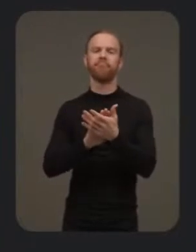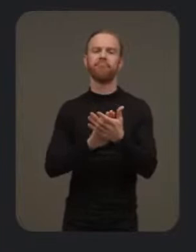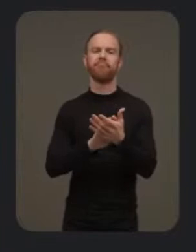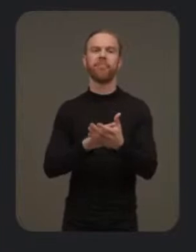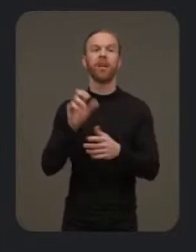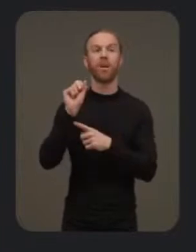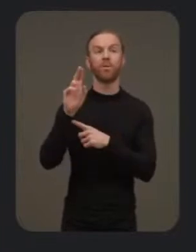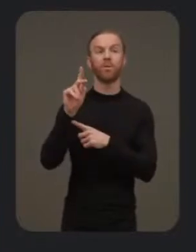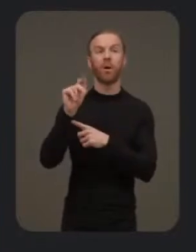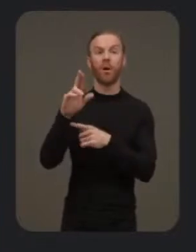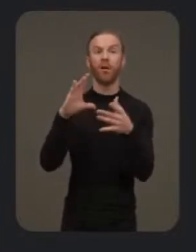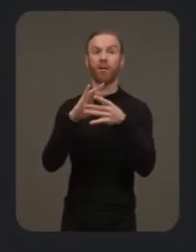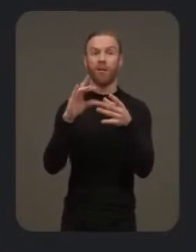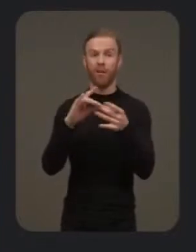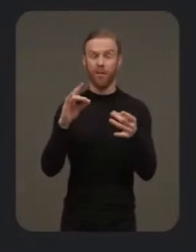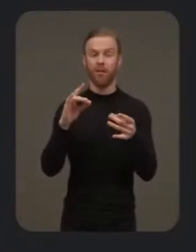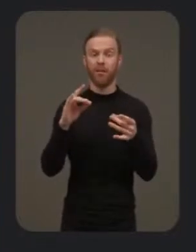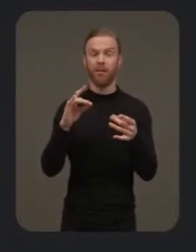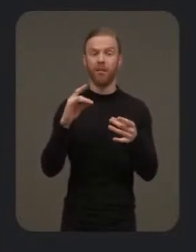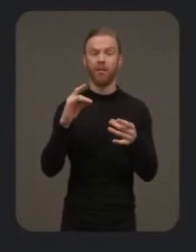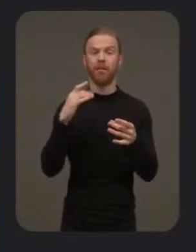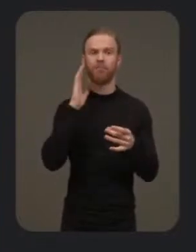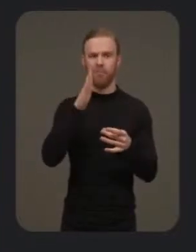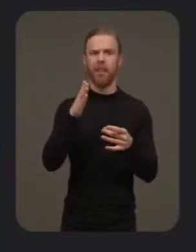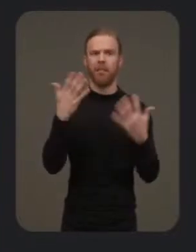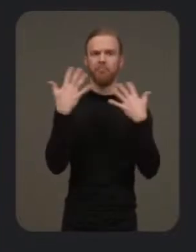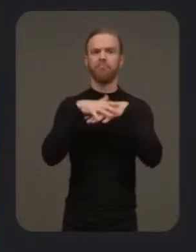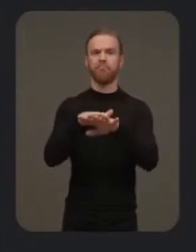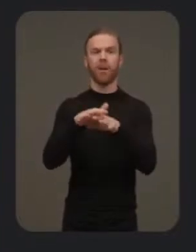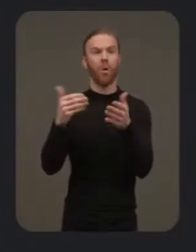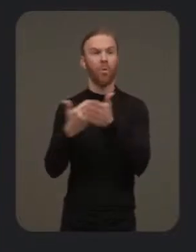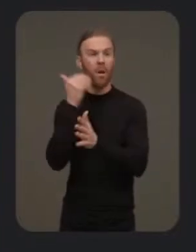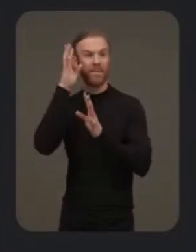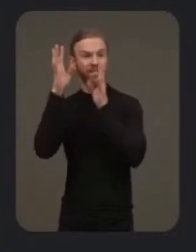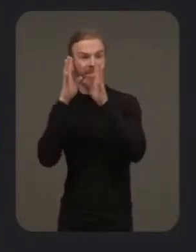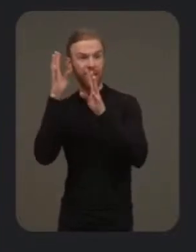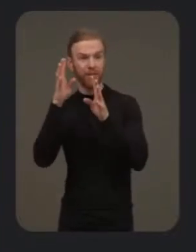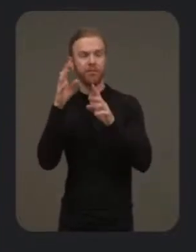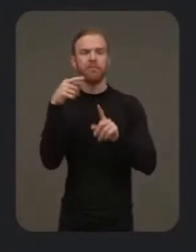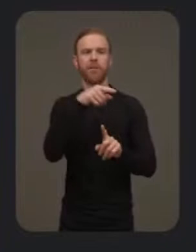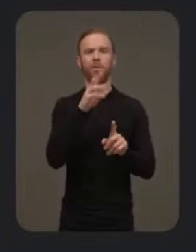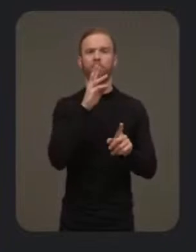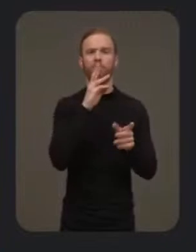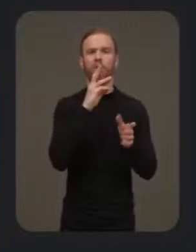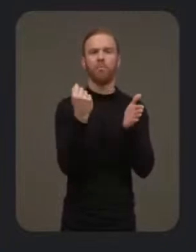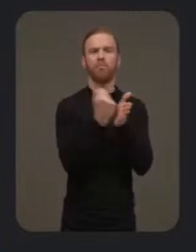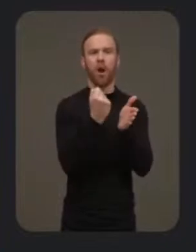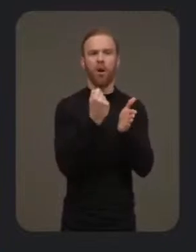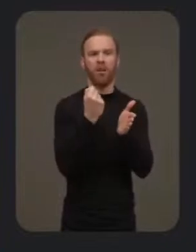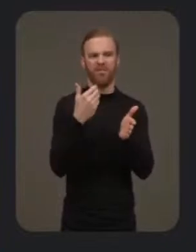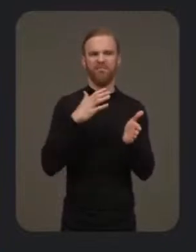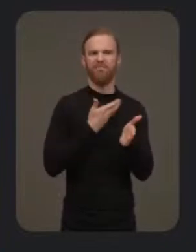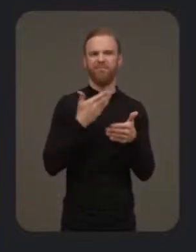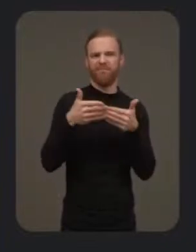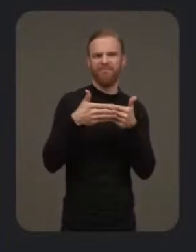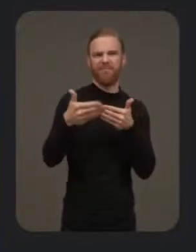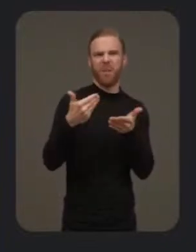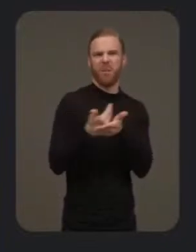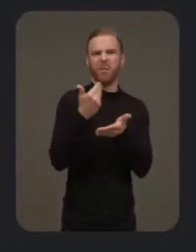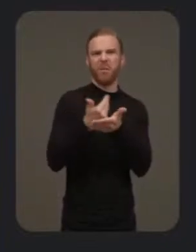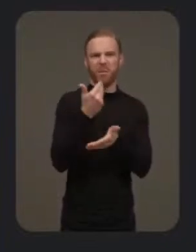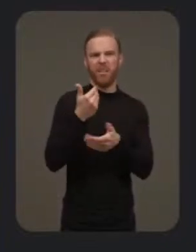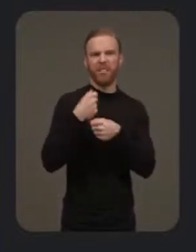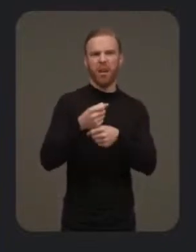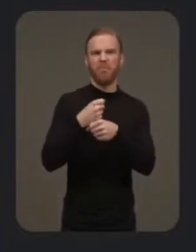And as Sundar mentioned, soon we'll be integrating new innovations in watermarking into our latest generative models